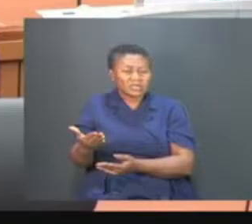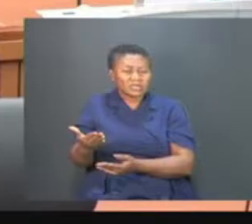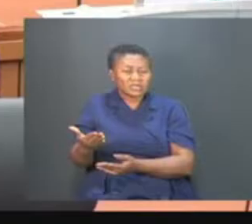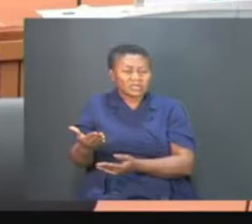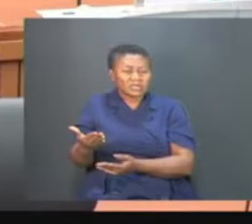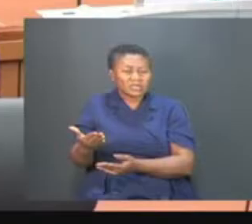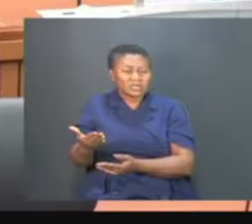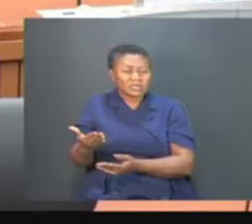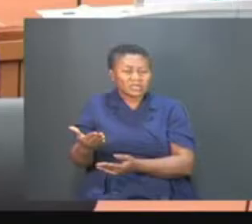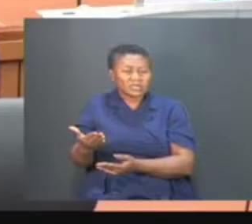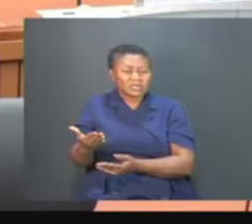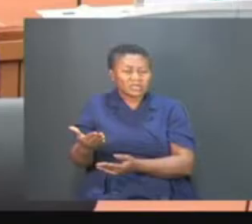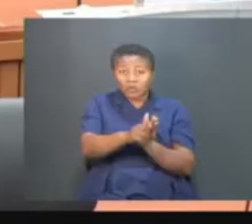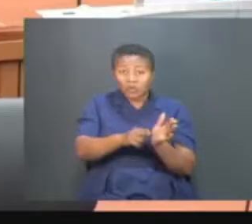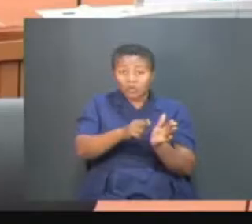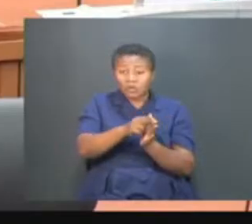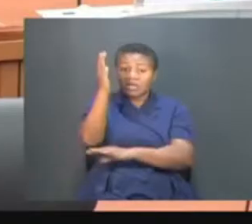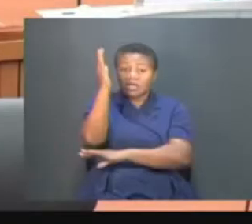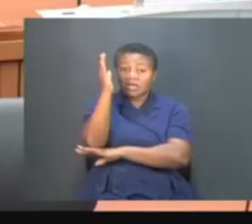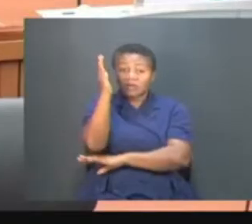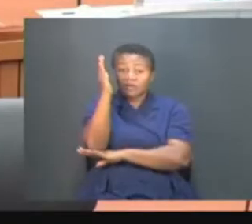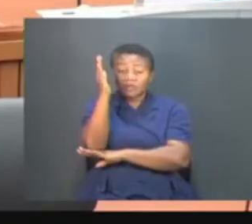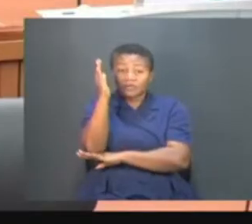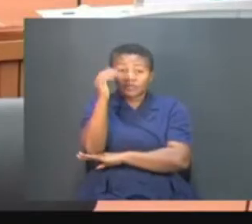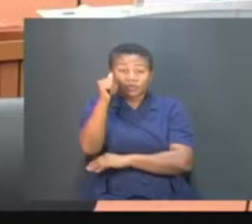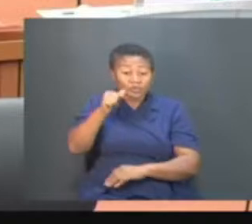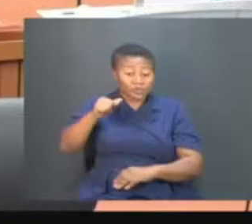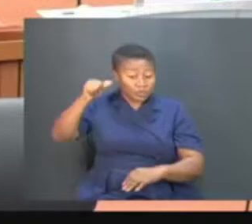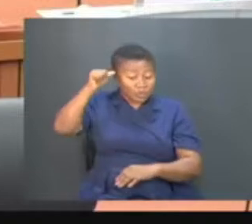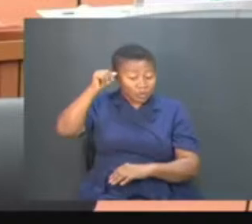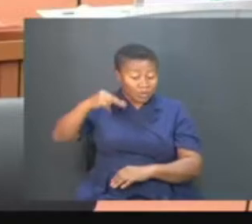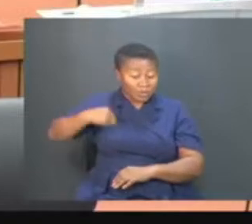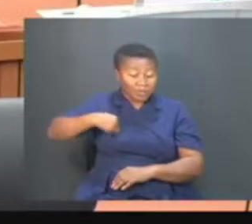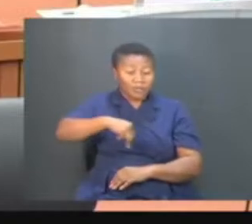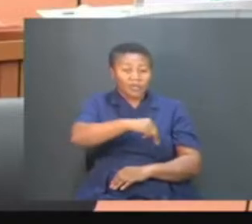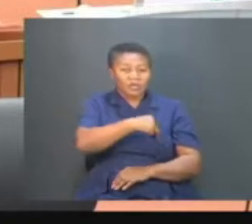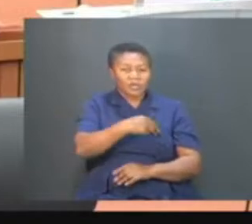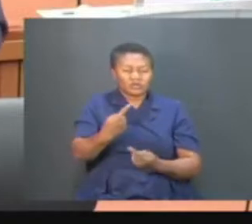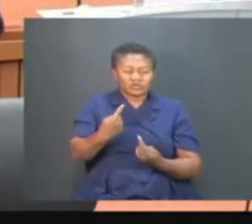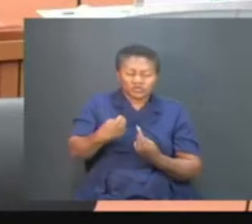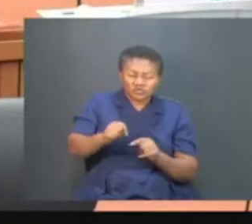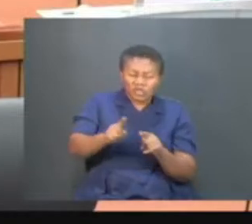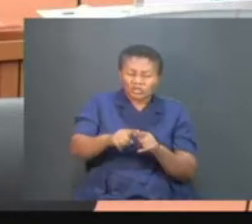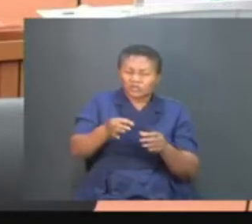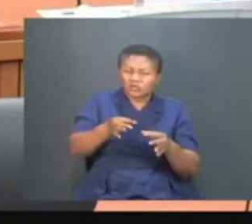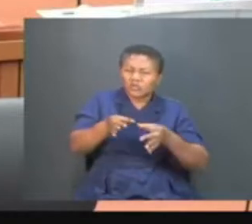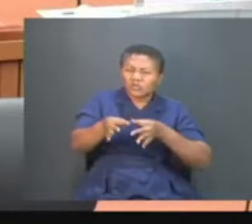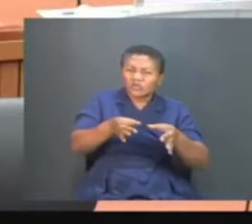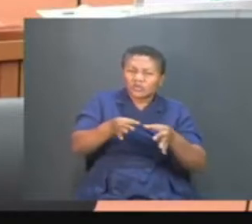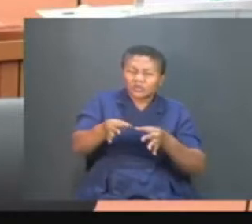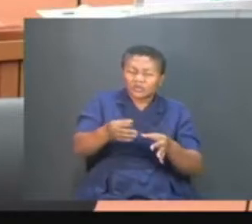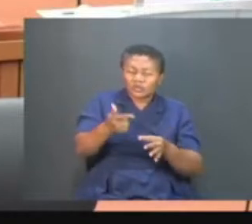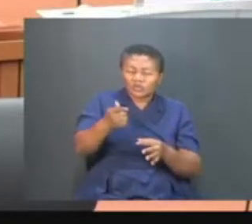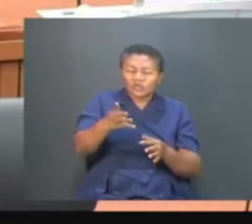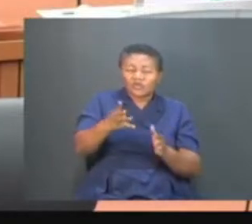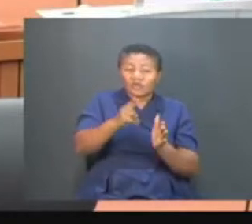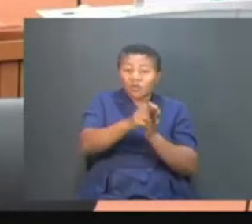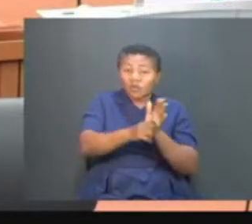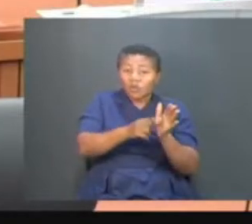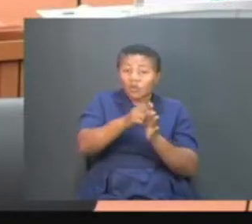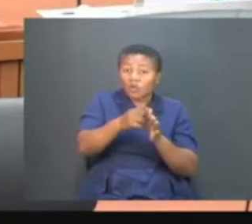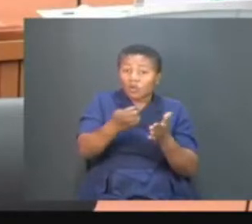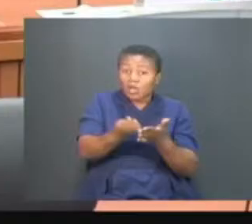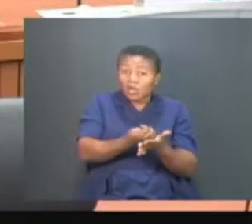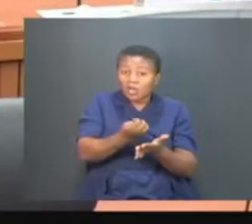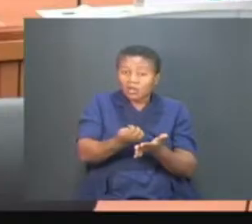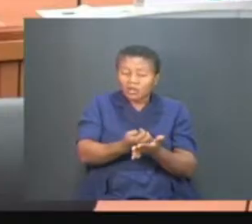24-hour economy is bringing. Mr. Speaker, attempting to define a 24-hour economy. We haven't